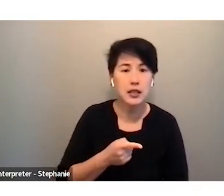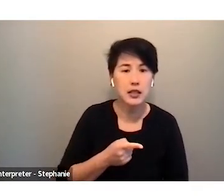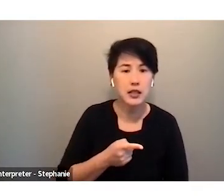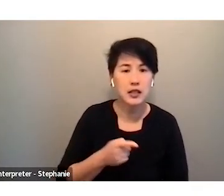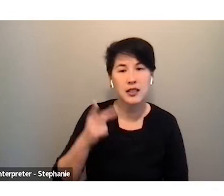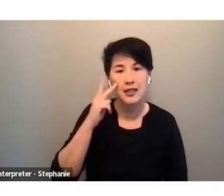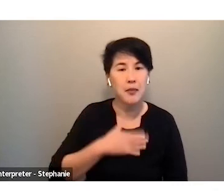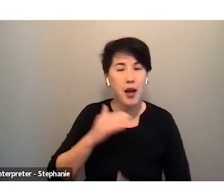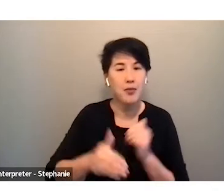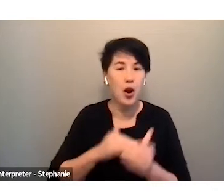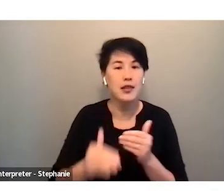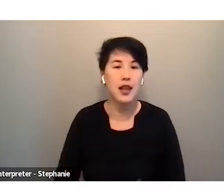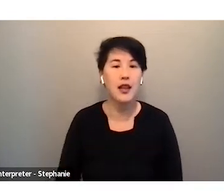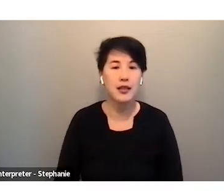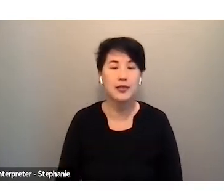my process.